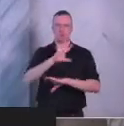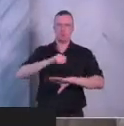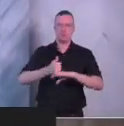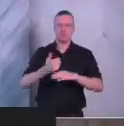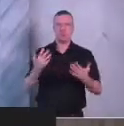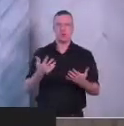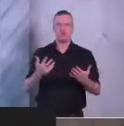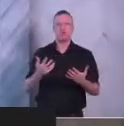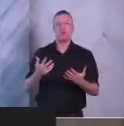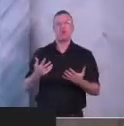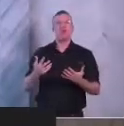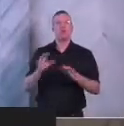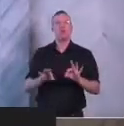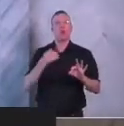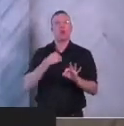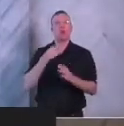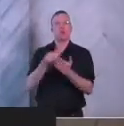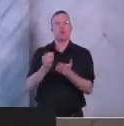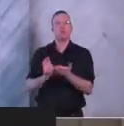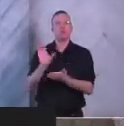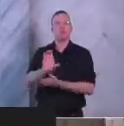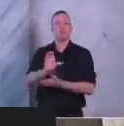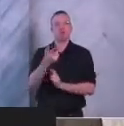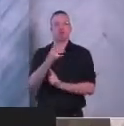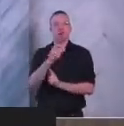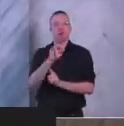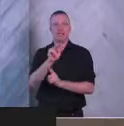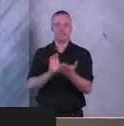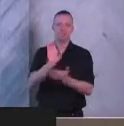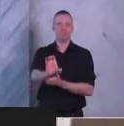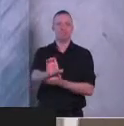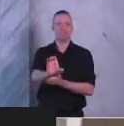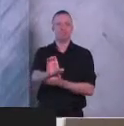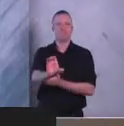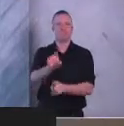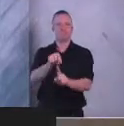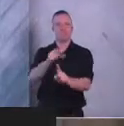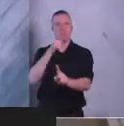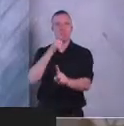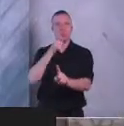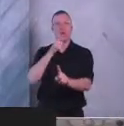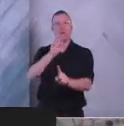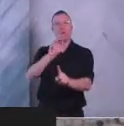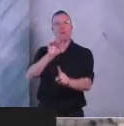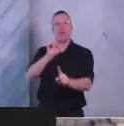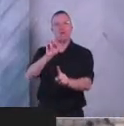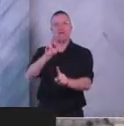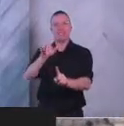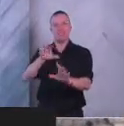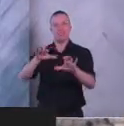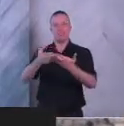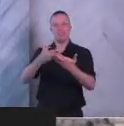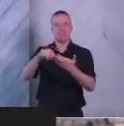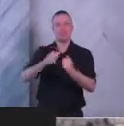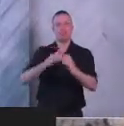are grants who are geared towards minorities in order to start